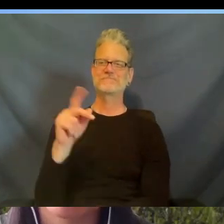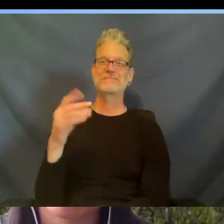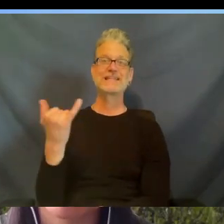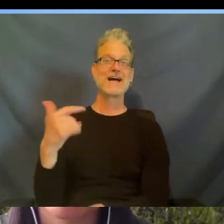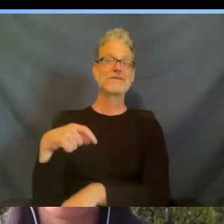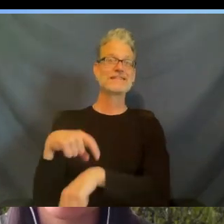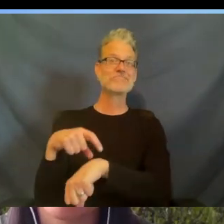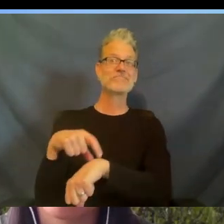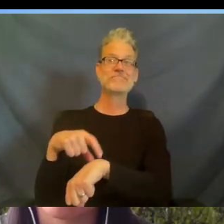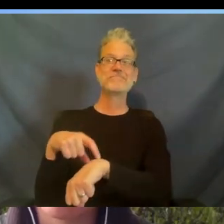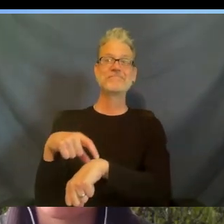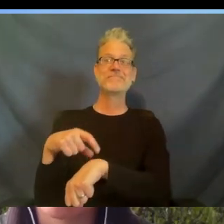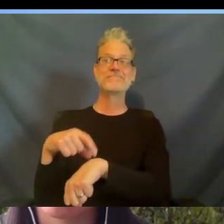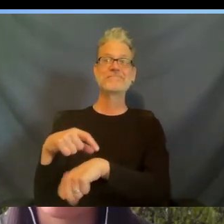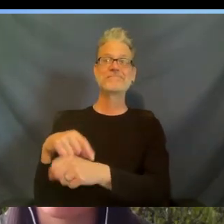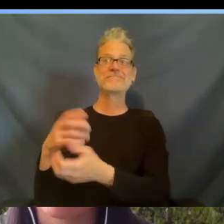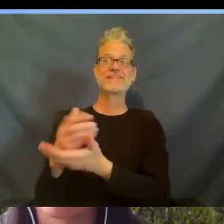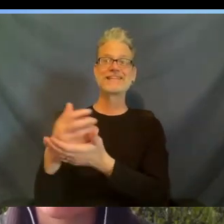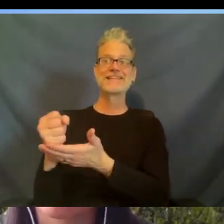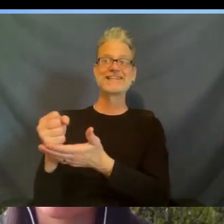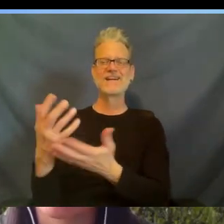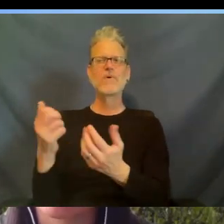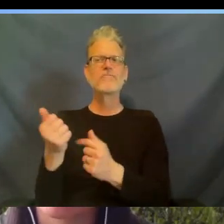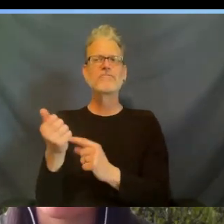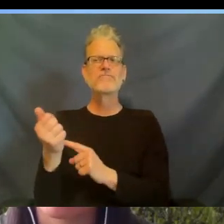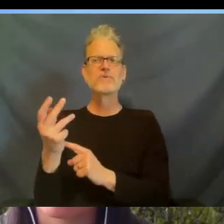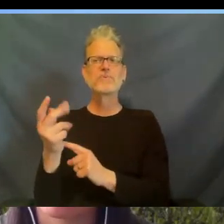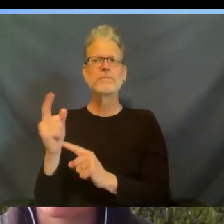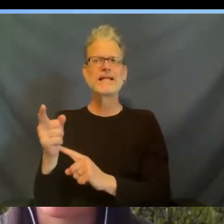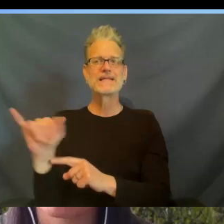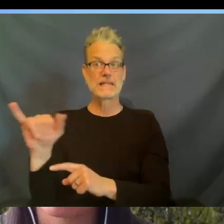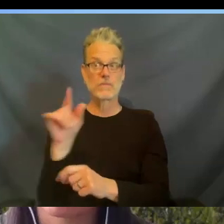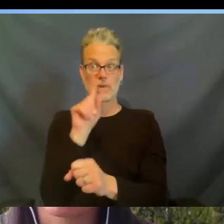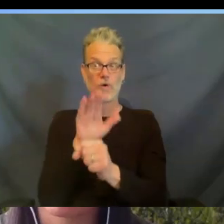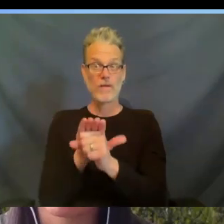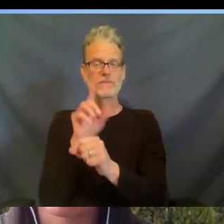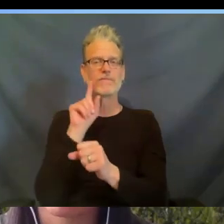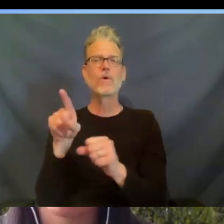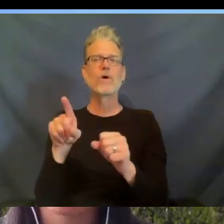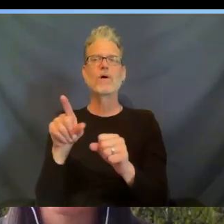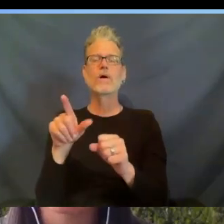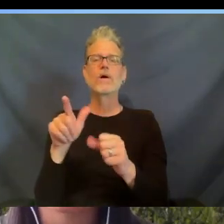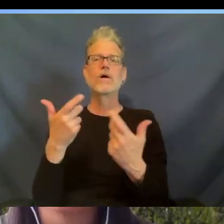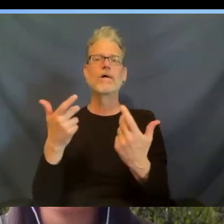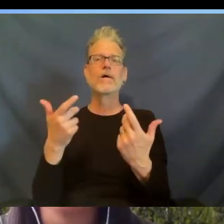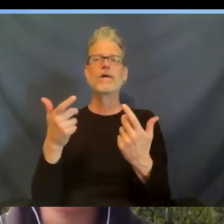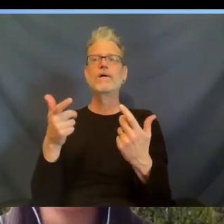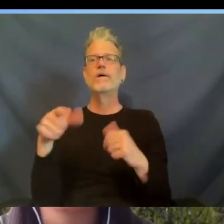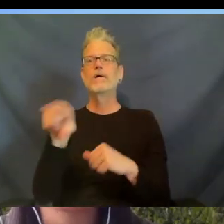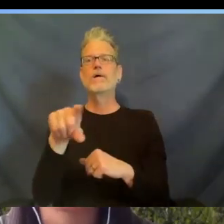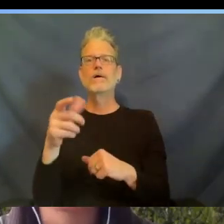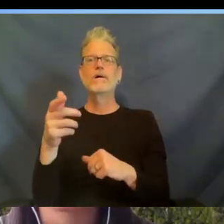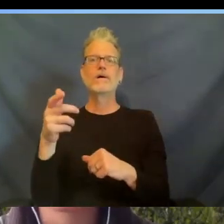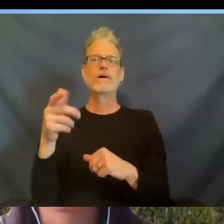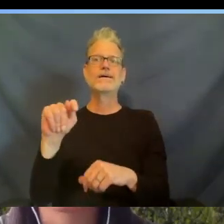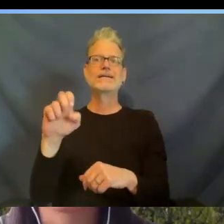on the top of the hour, but I do want to reserve a few minutes as promised for Tess to jump on and give us a